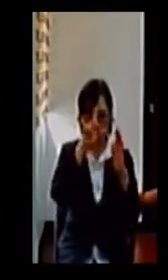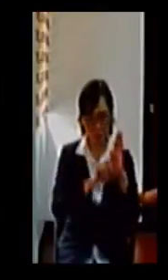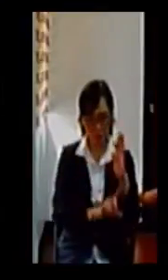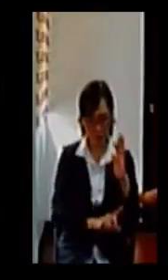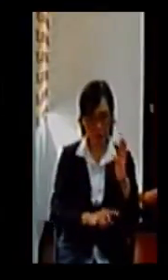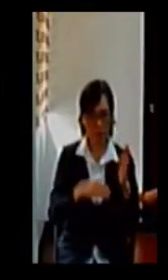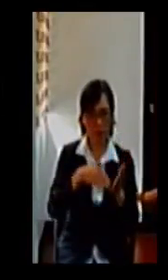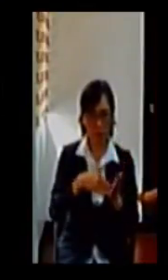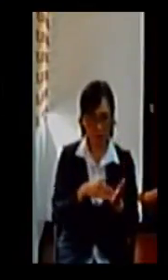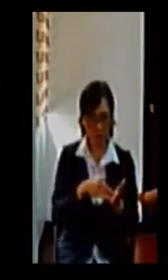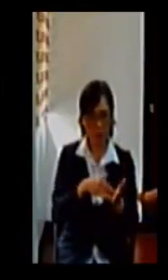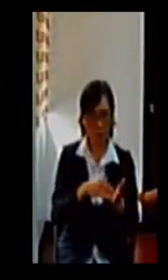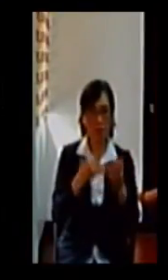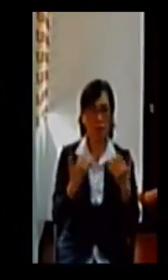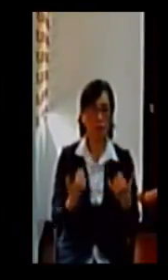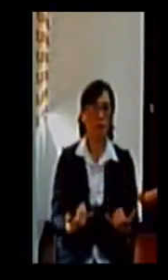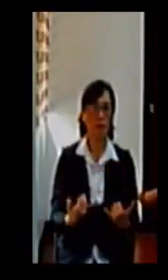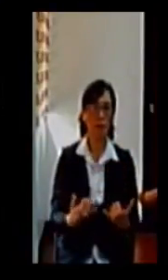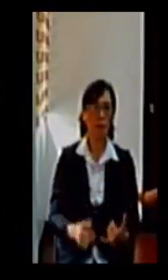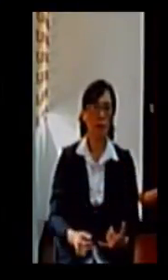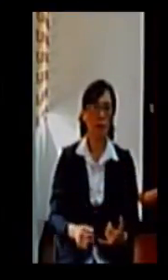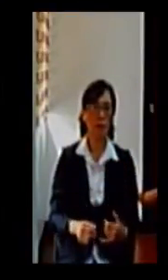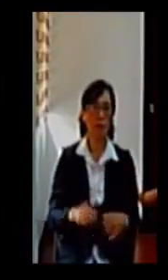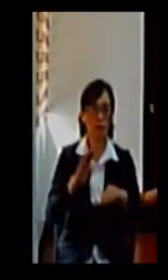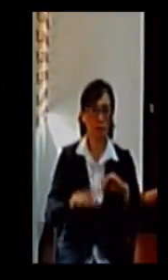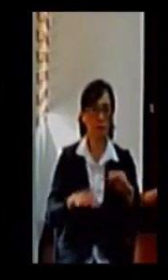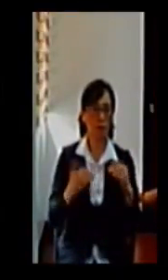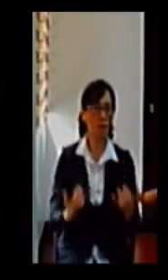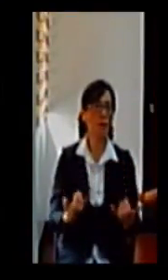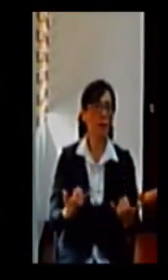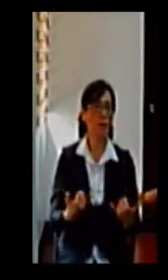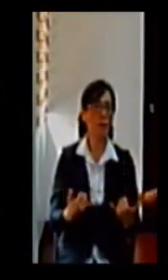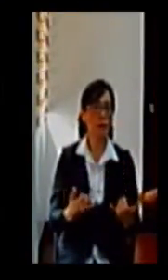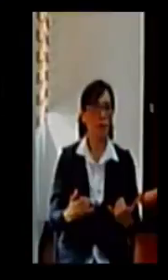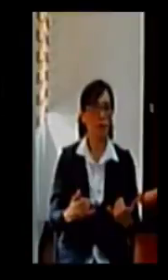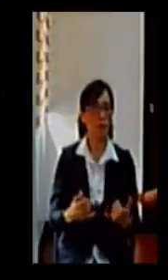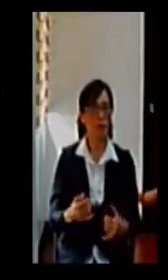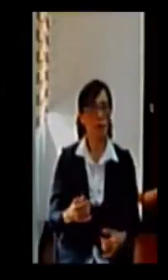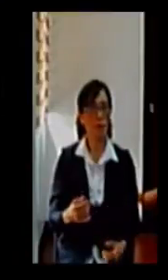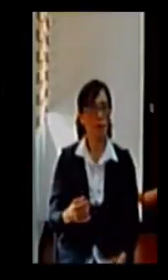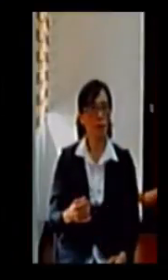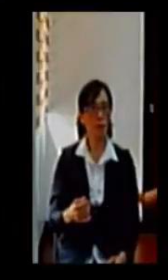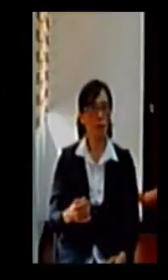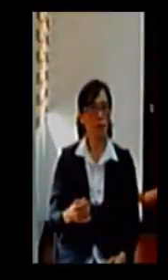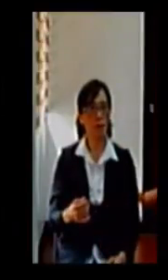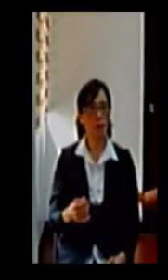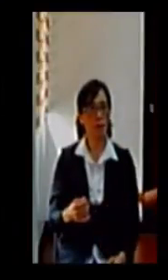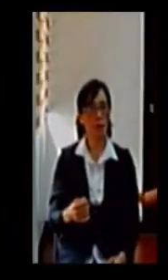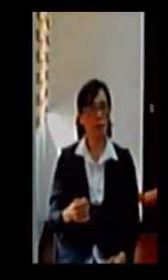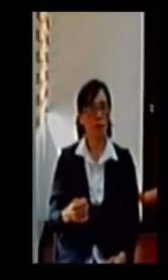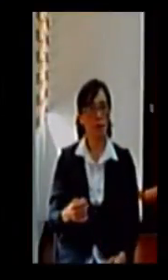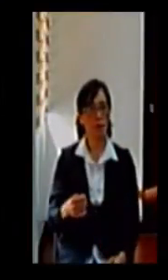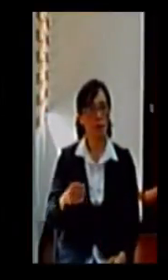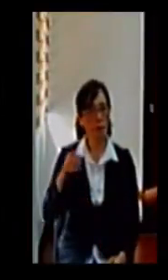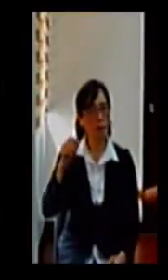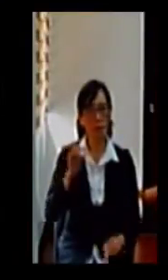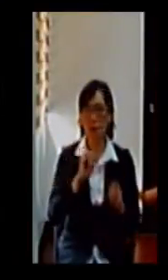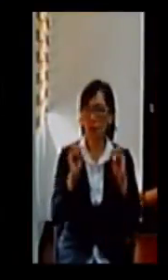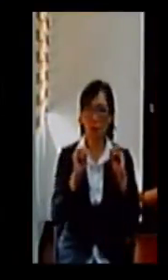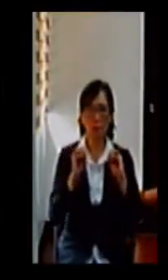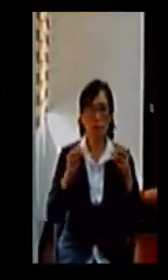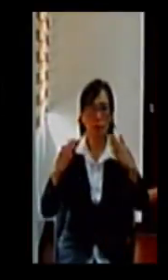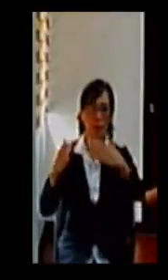vulnerable than we are now. I think that's a sort of a logical answer to that, because as I said, there's no boundary